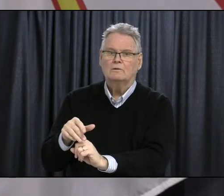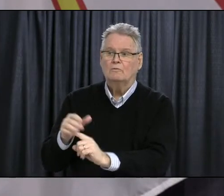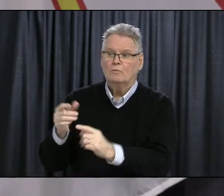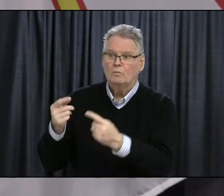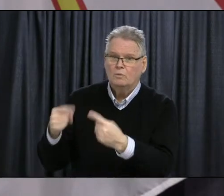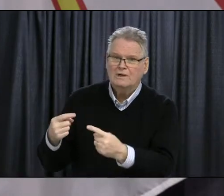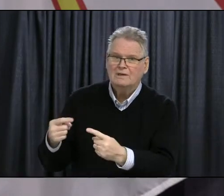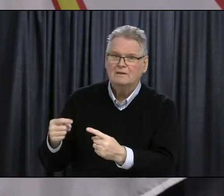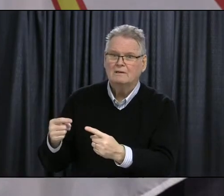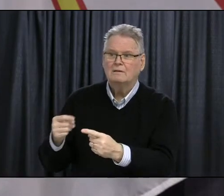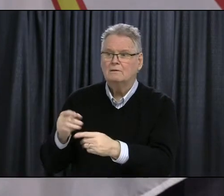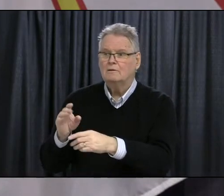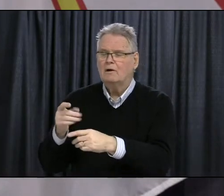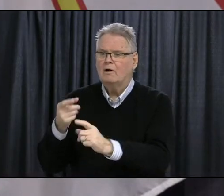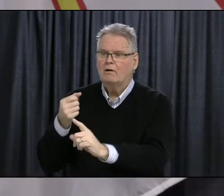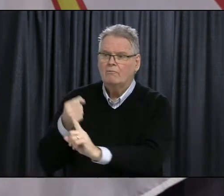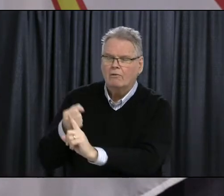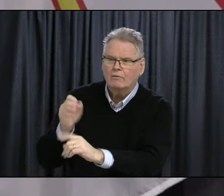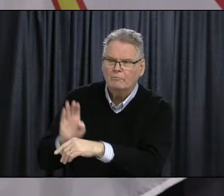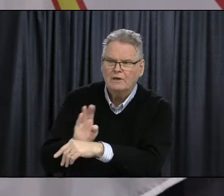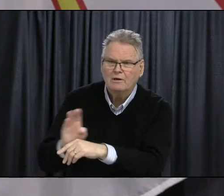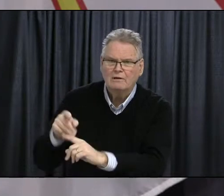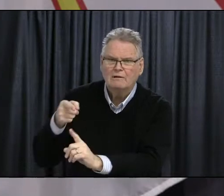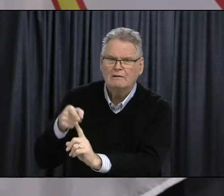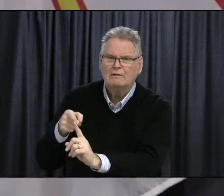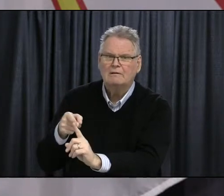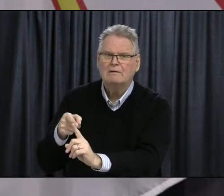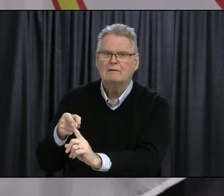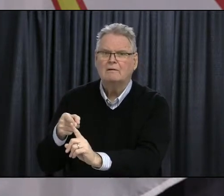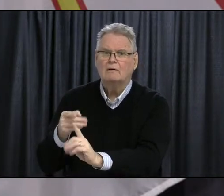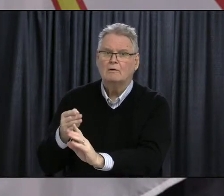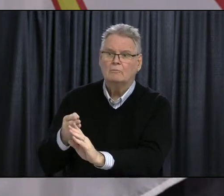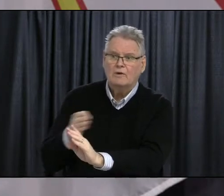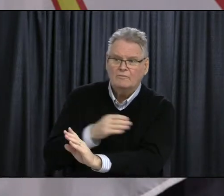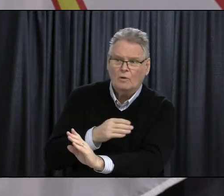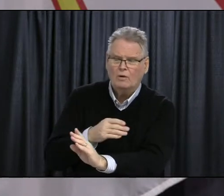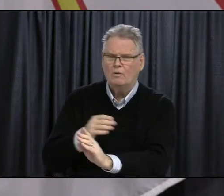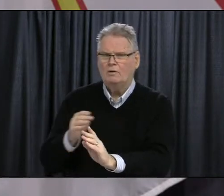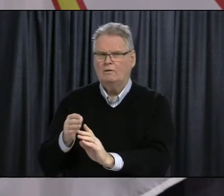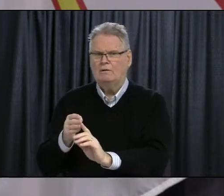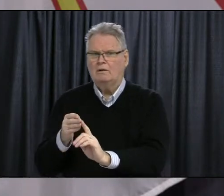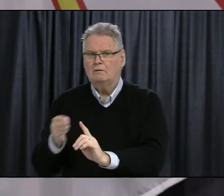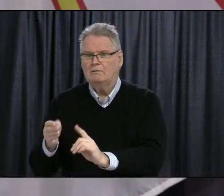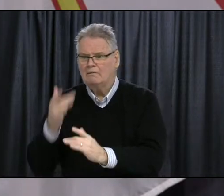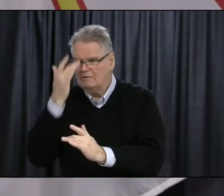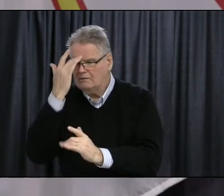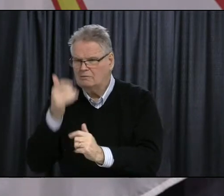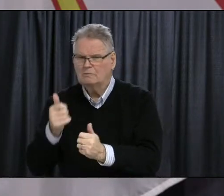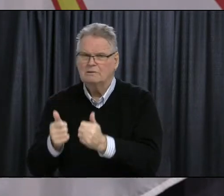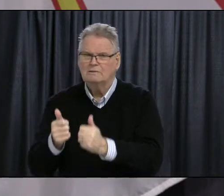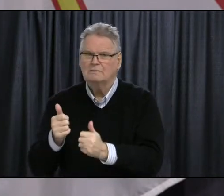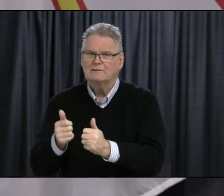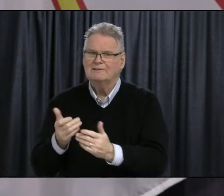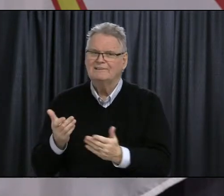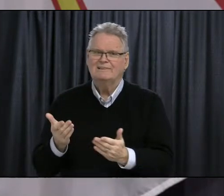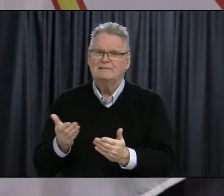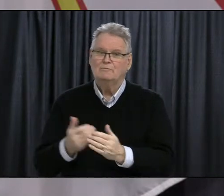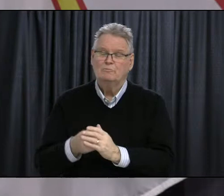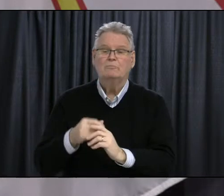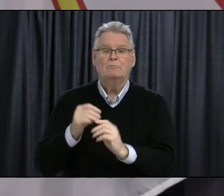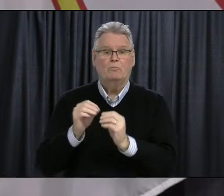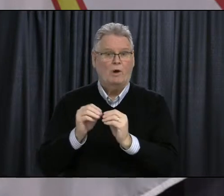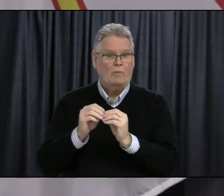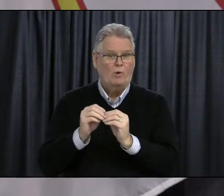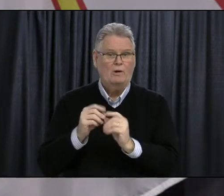you decide if a person was in a public place when they were infectious, then you look at what they did there. How close were their